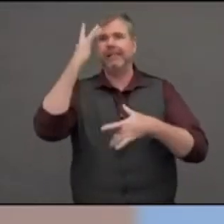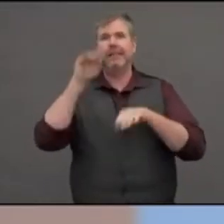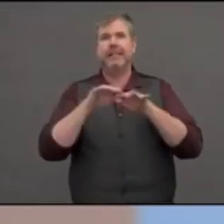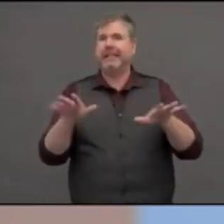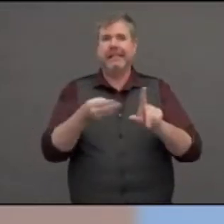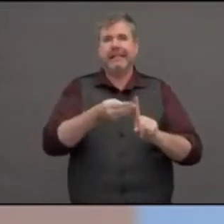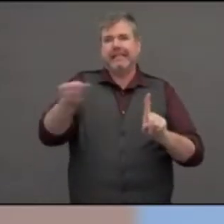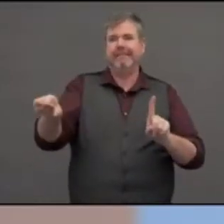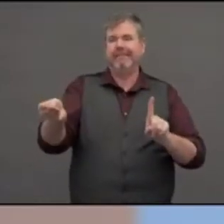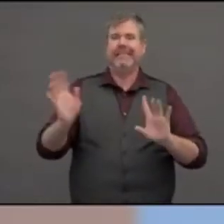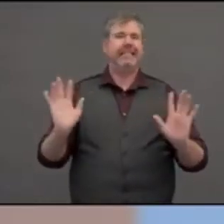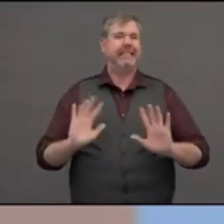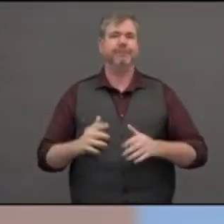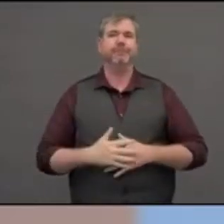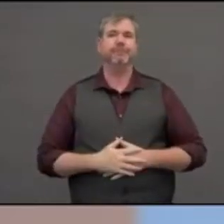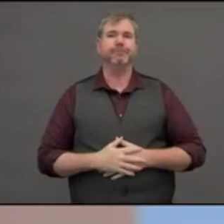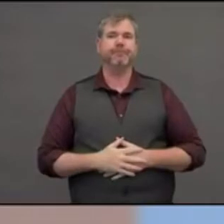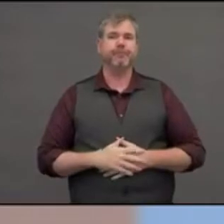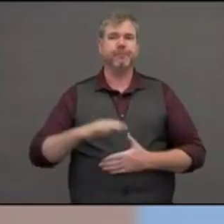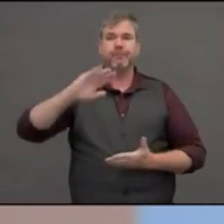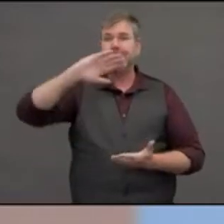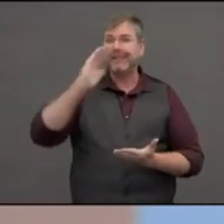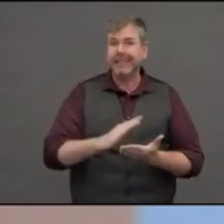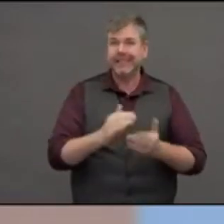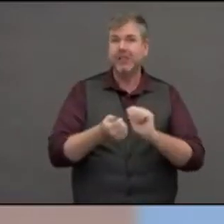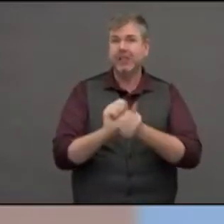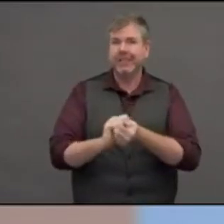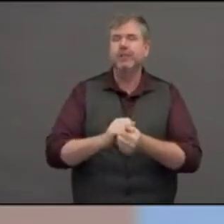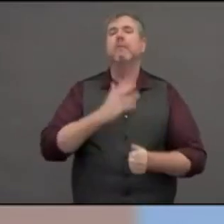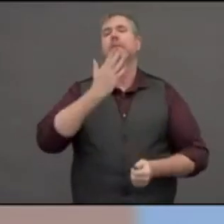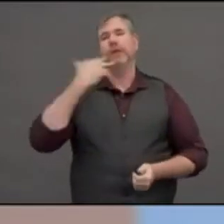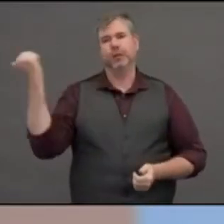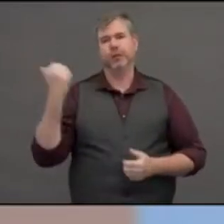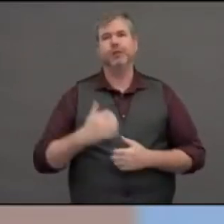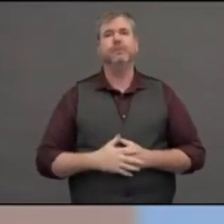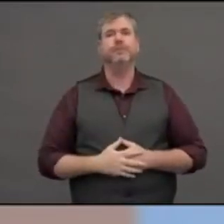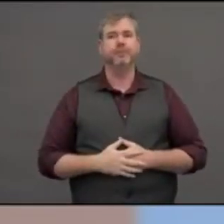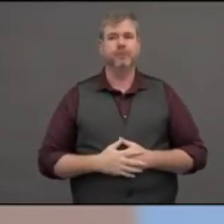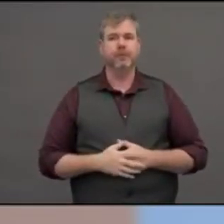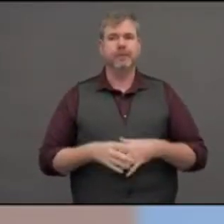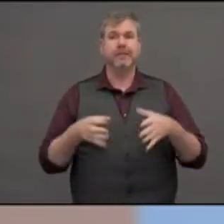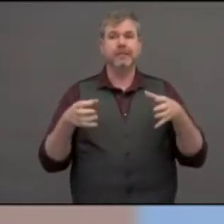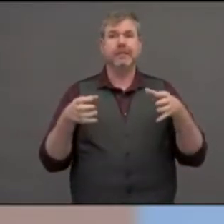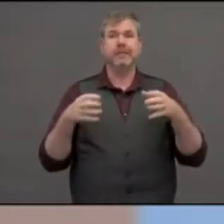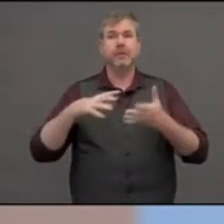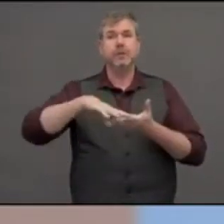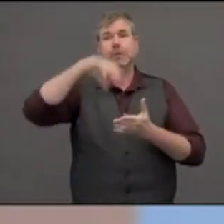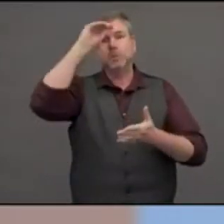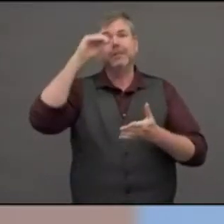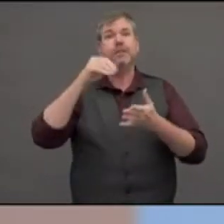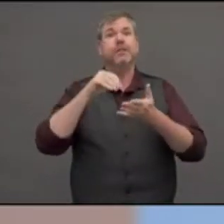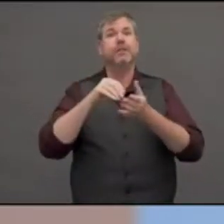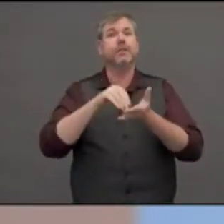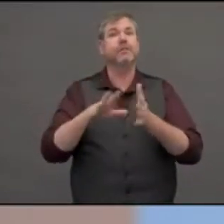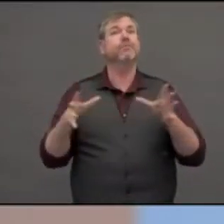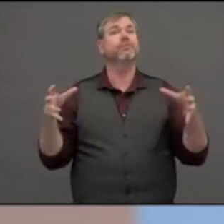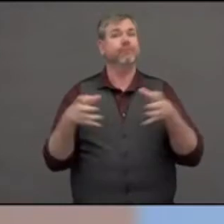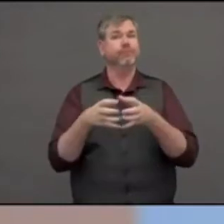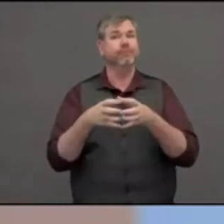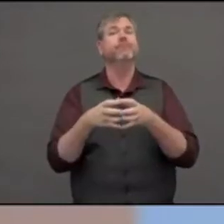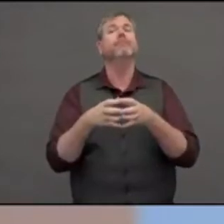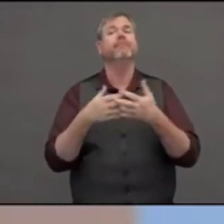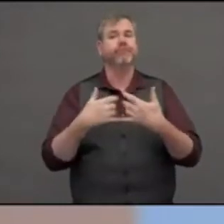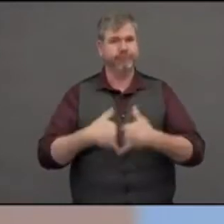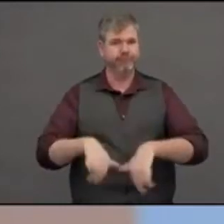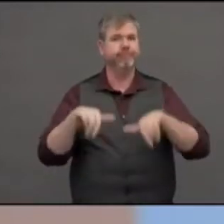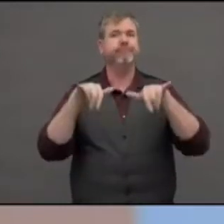is the best. The stable cohort, being a small group of students that stays together with their teacher, is the best. And then for the after